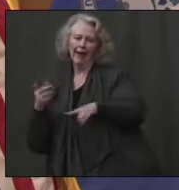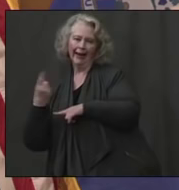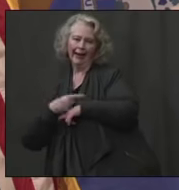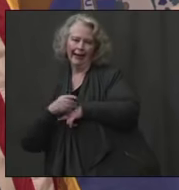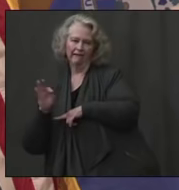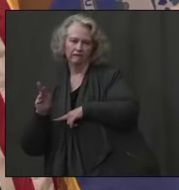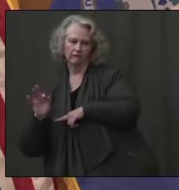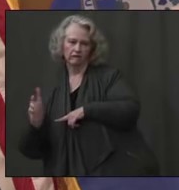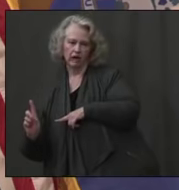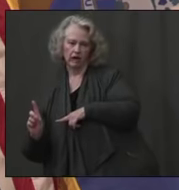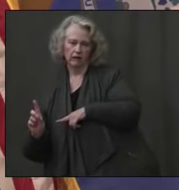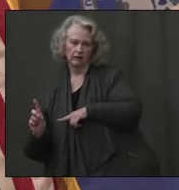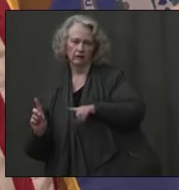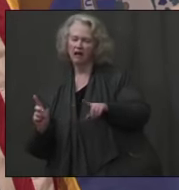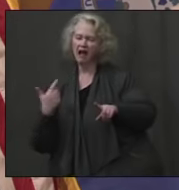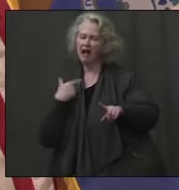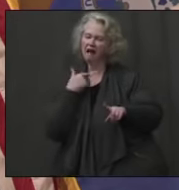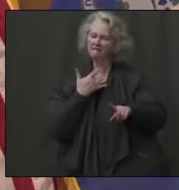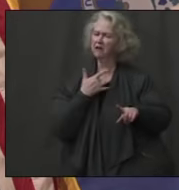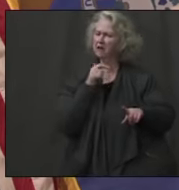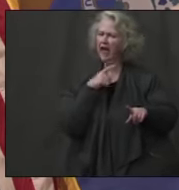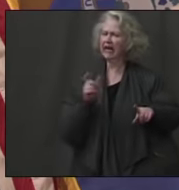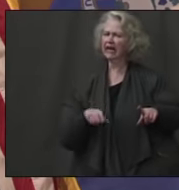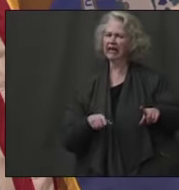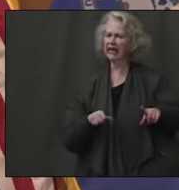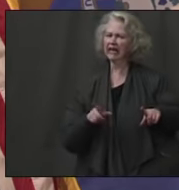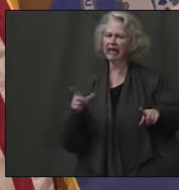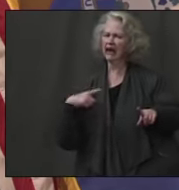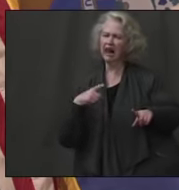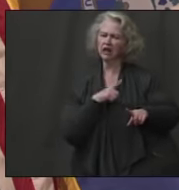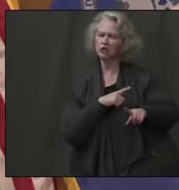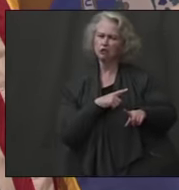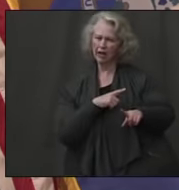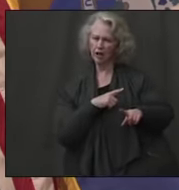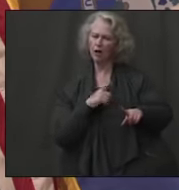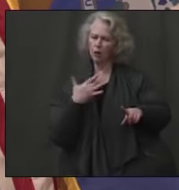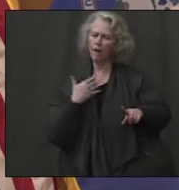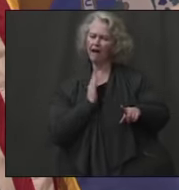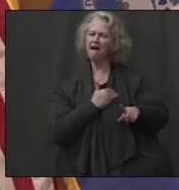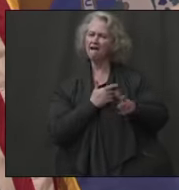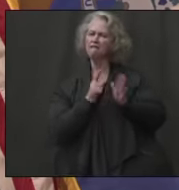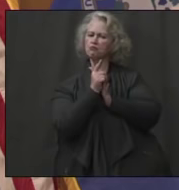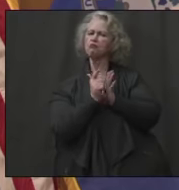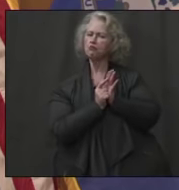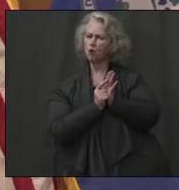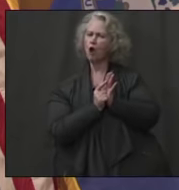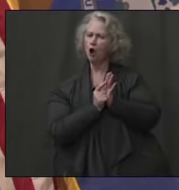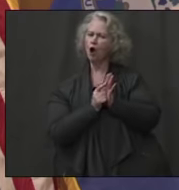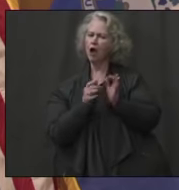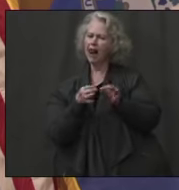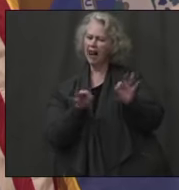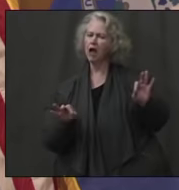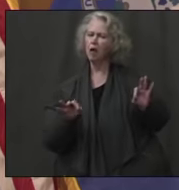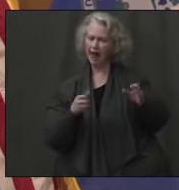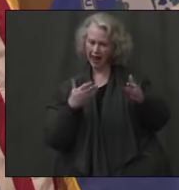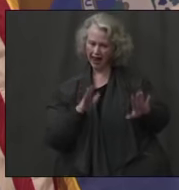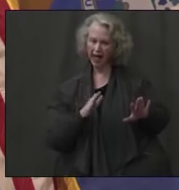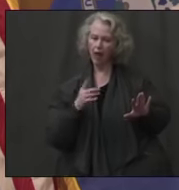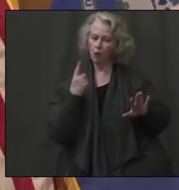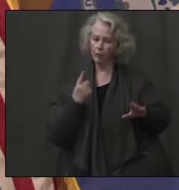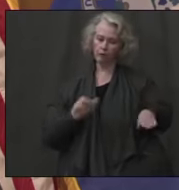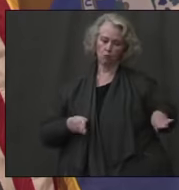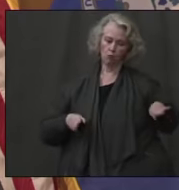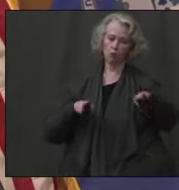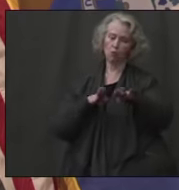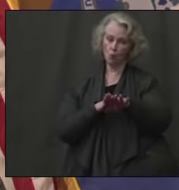an appropriation or legislative action. There is existing statutory language whereby when the controller closes the books,